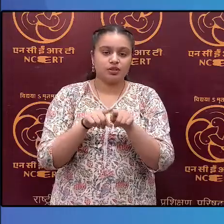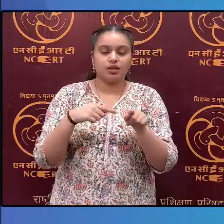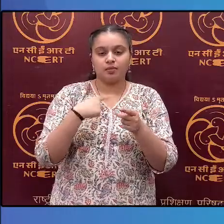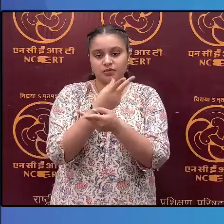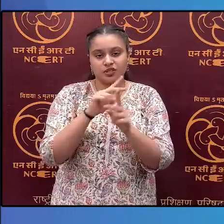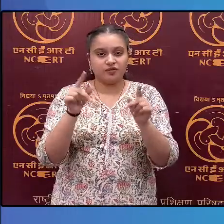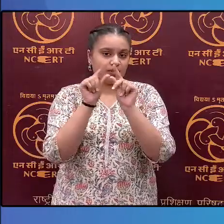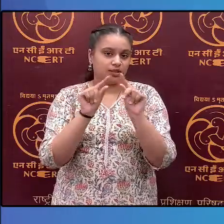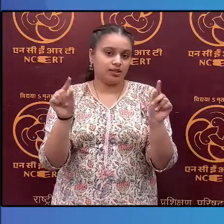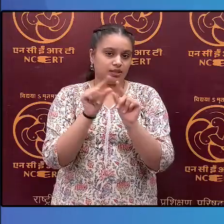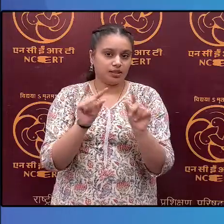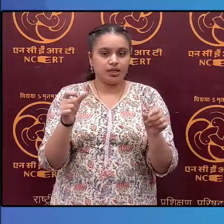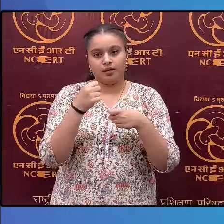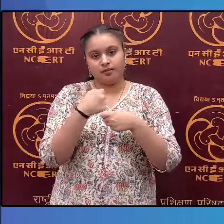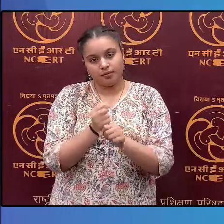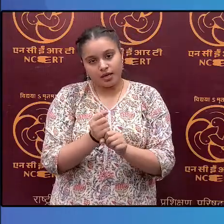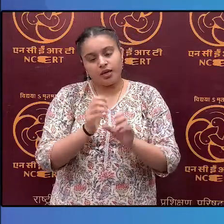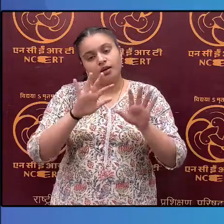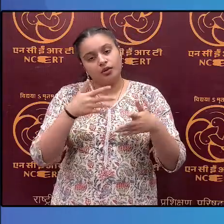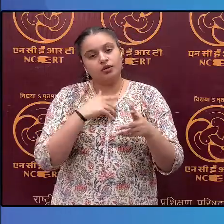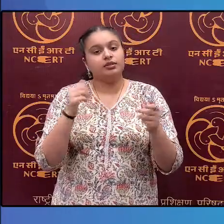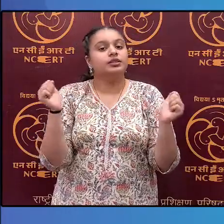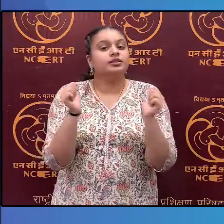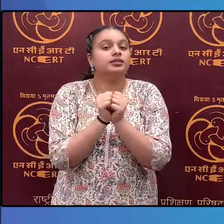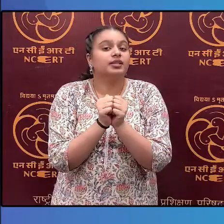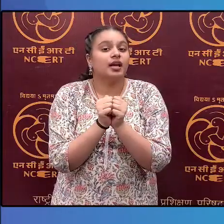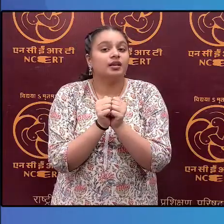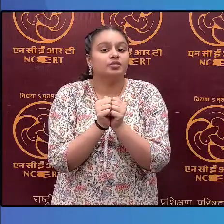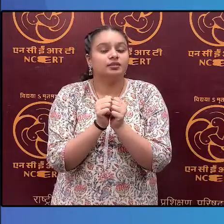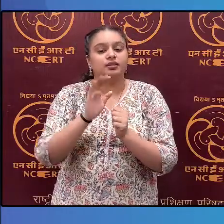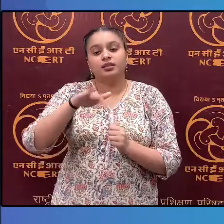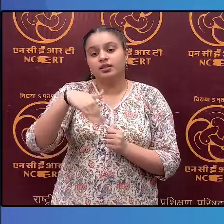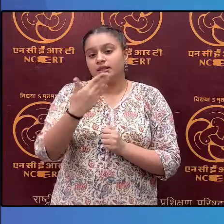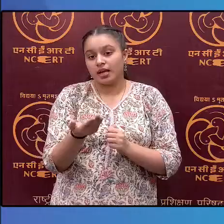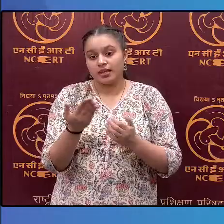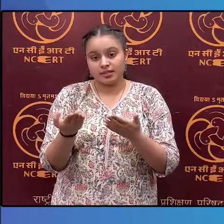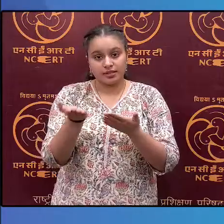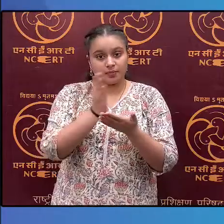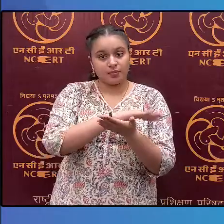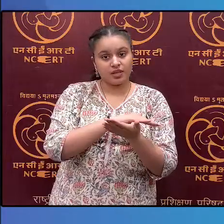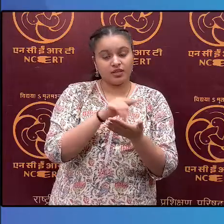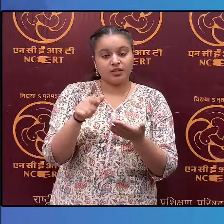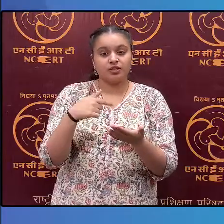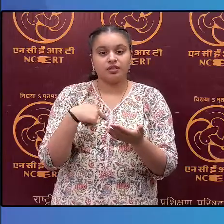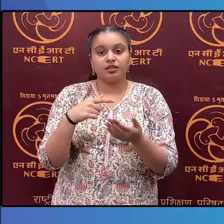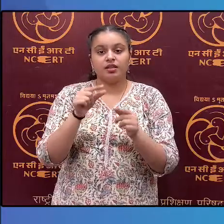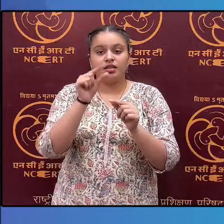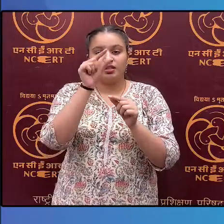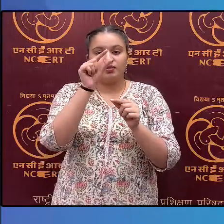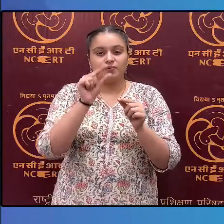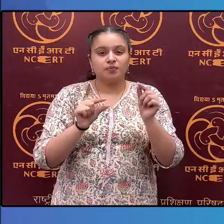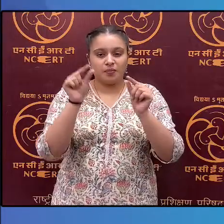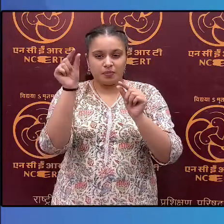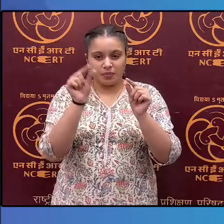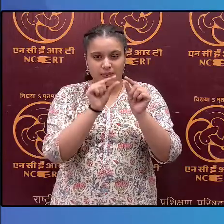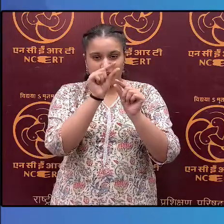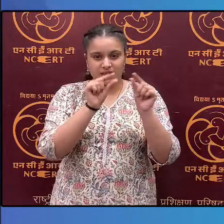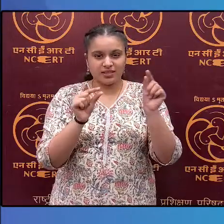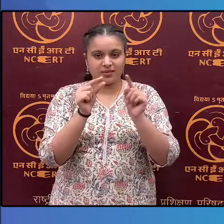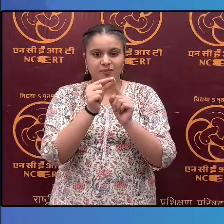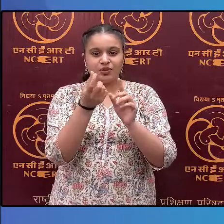different sentences, and with that also on the very next page there is this crossword puzzle. So it's a very